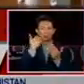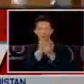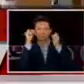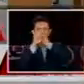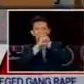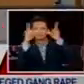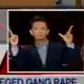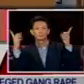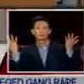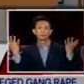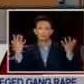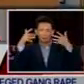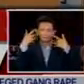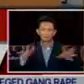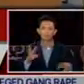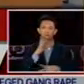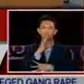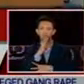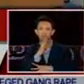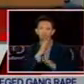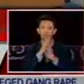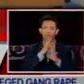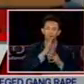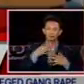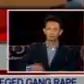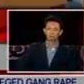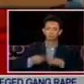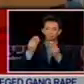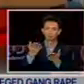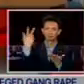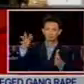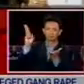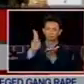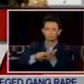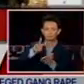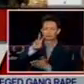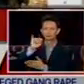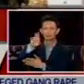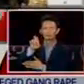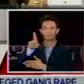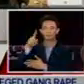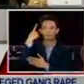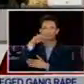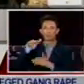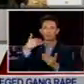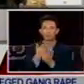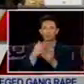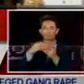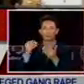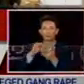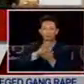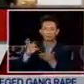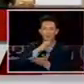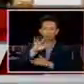everyone, when after he had offered his signed waiver for his dollar accounts and all his